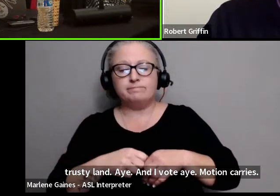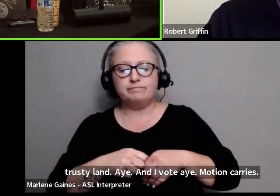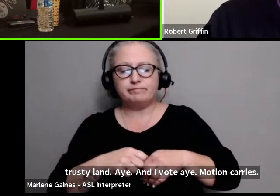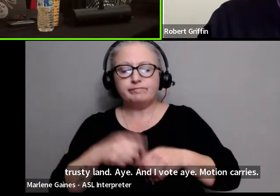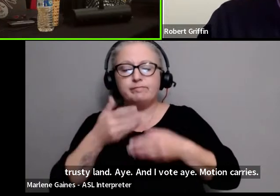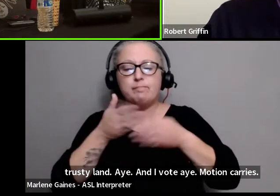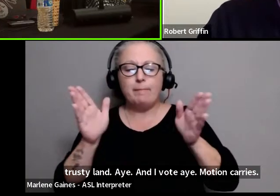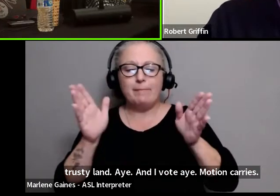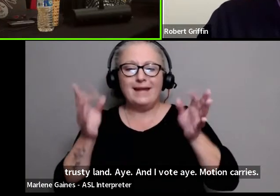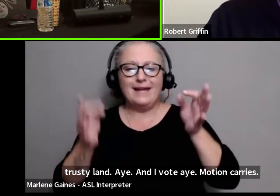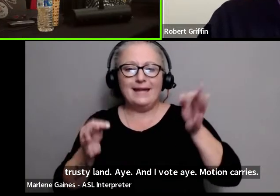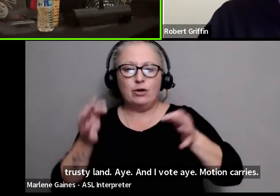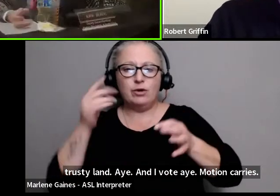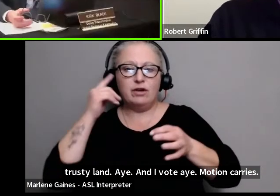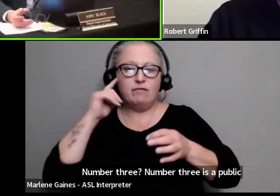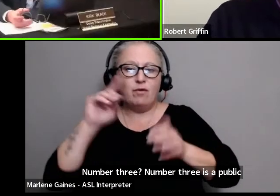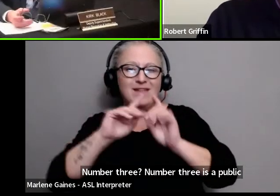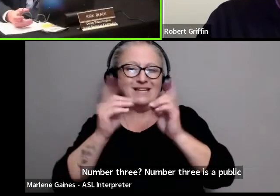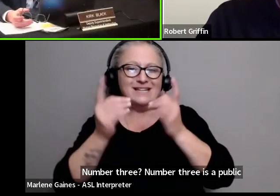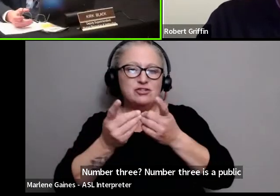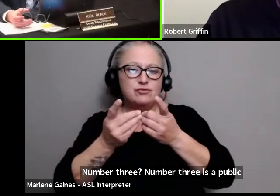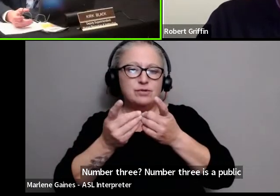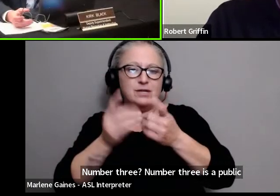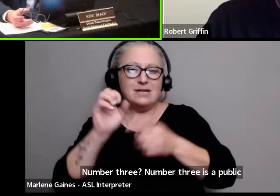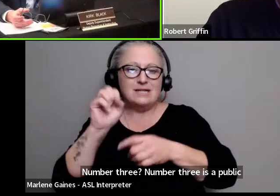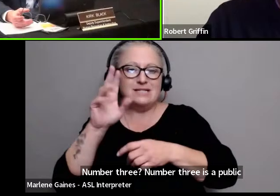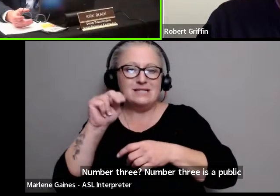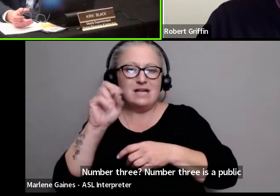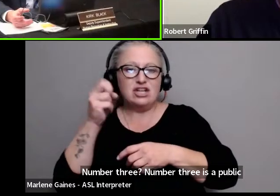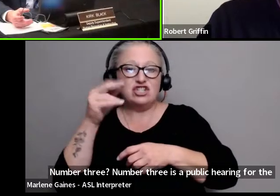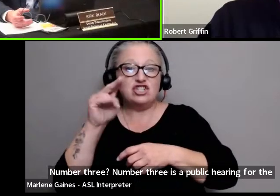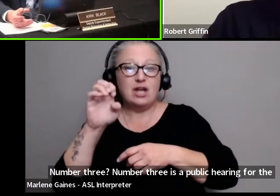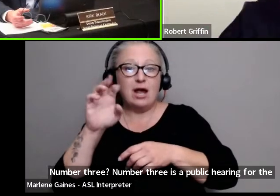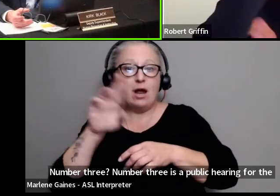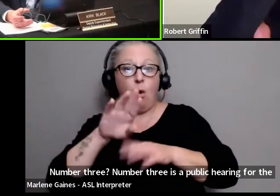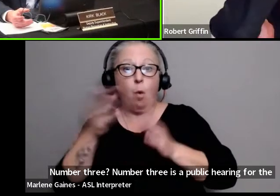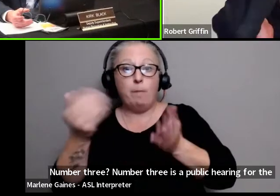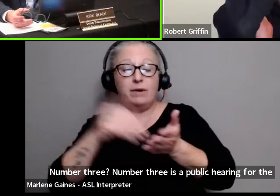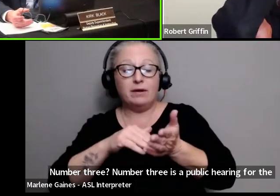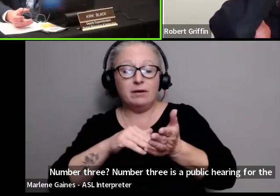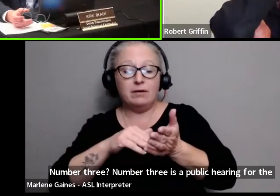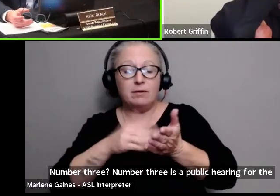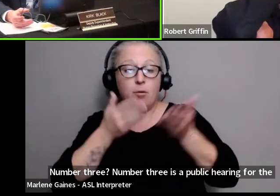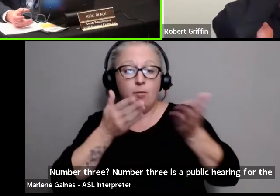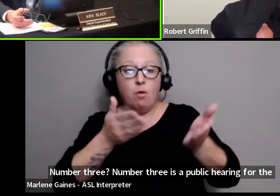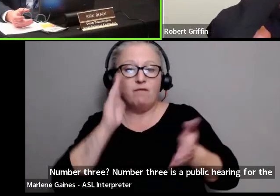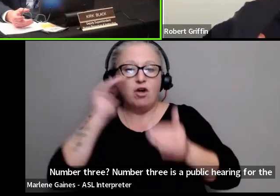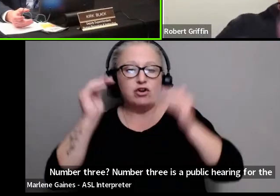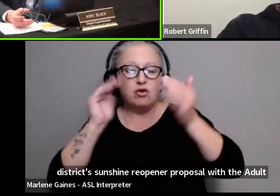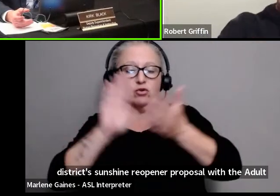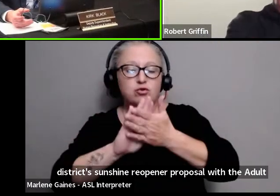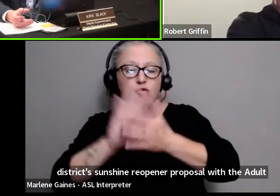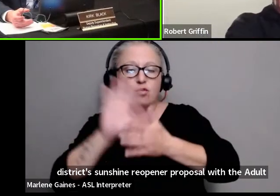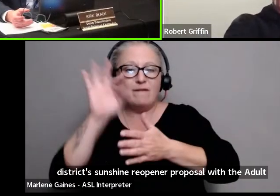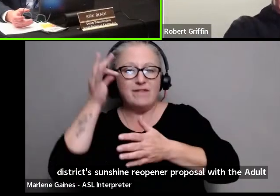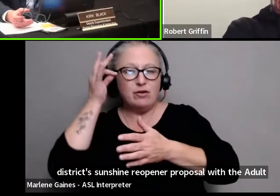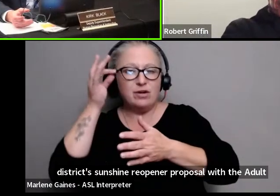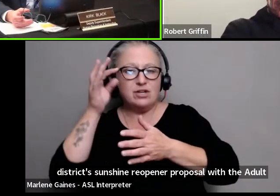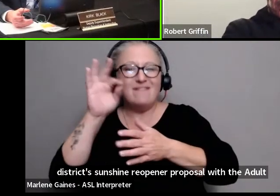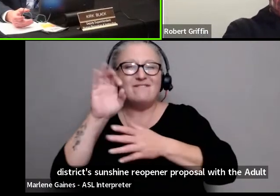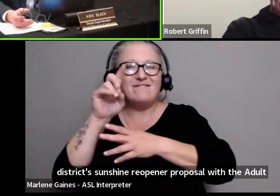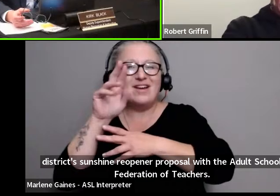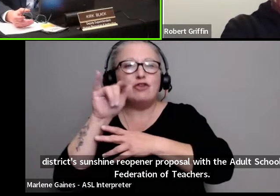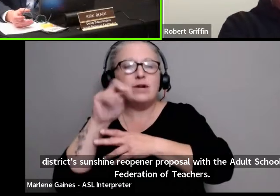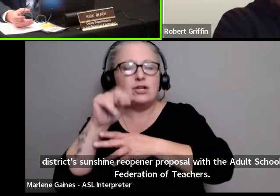public hearing for the district's Sunshine Reopener proposal with the Adult School Federation of Teachers. If we could Okay.